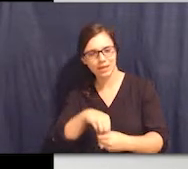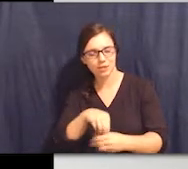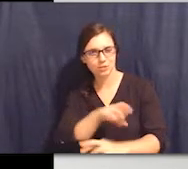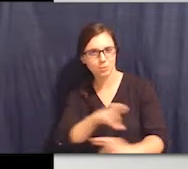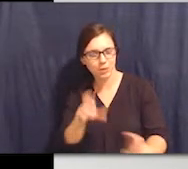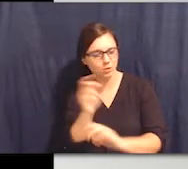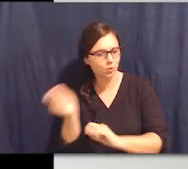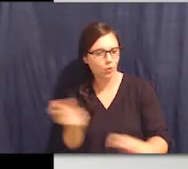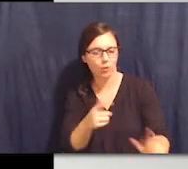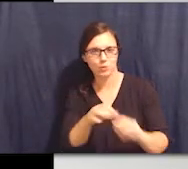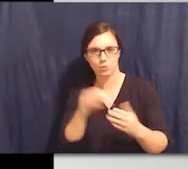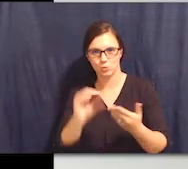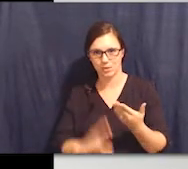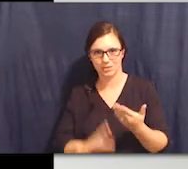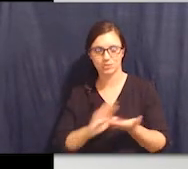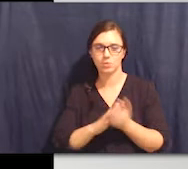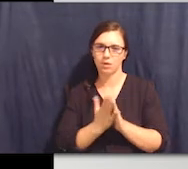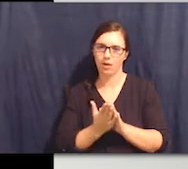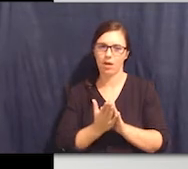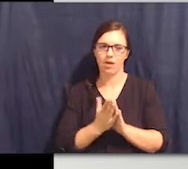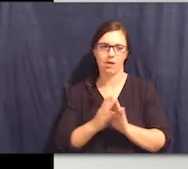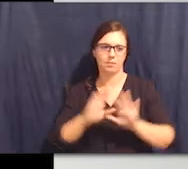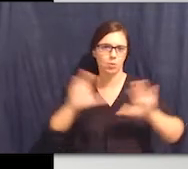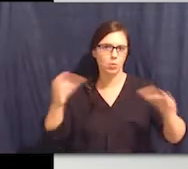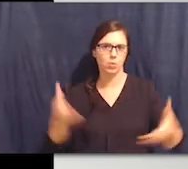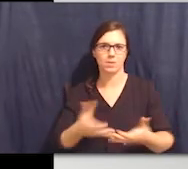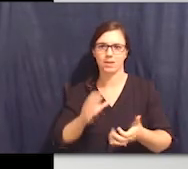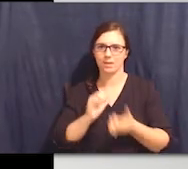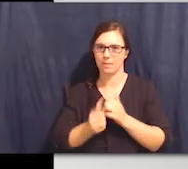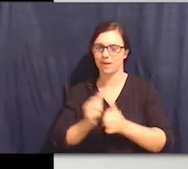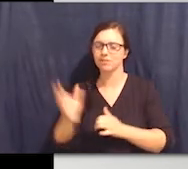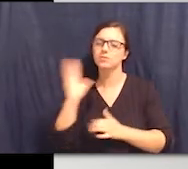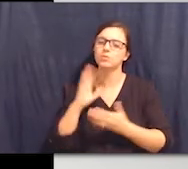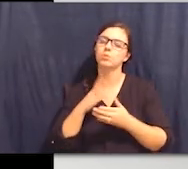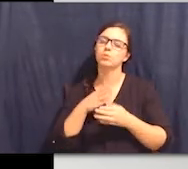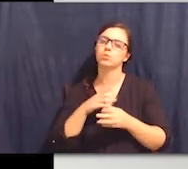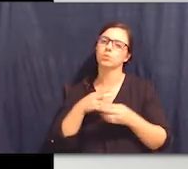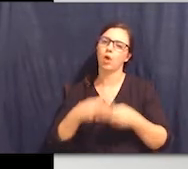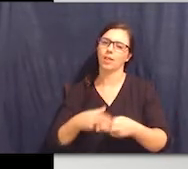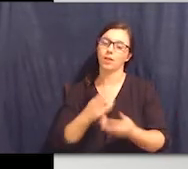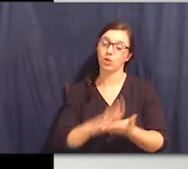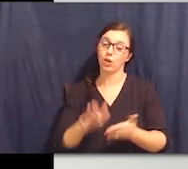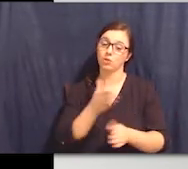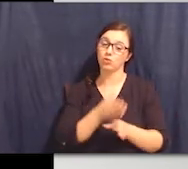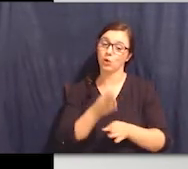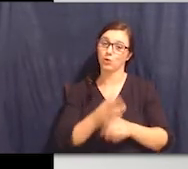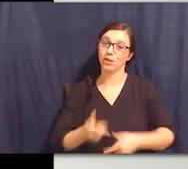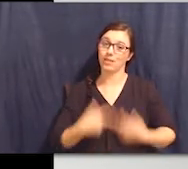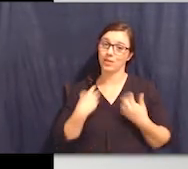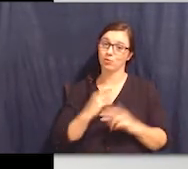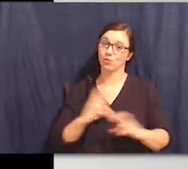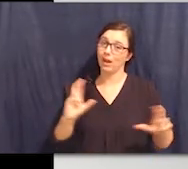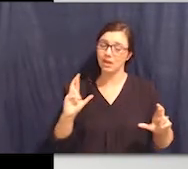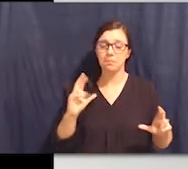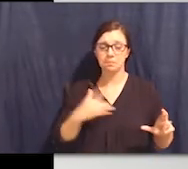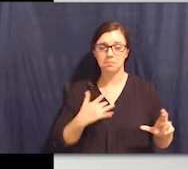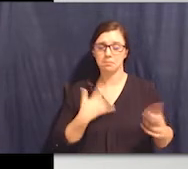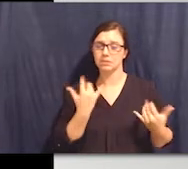all students to be globally competitive. And we used to call it college, career, and life ready. And I think that